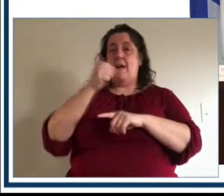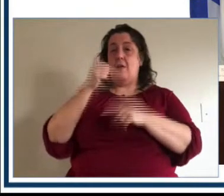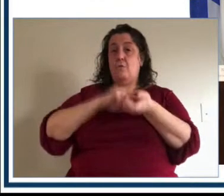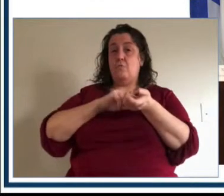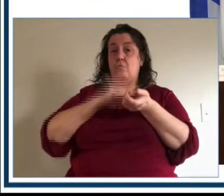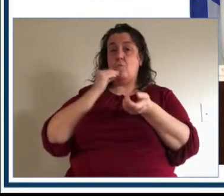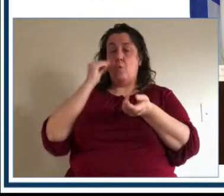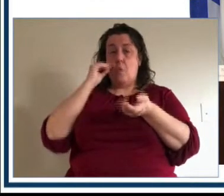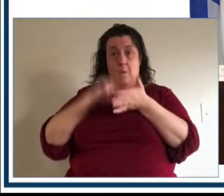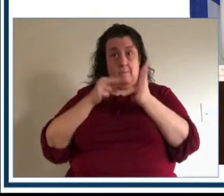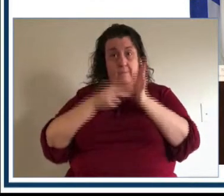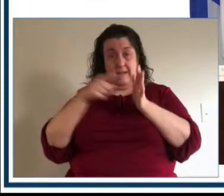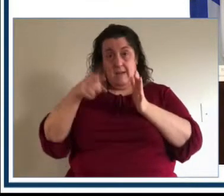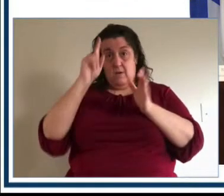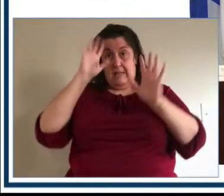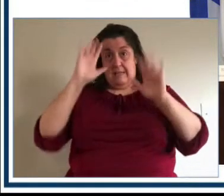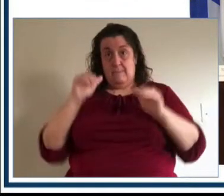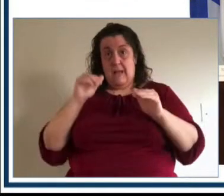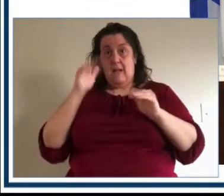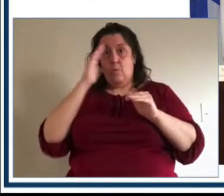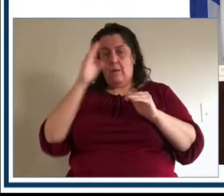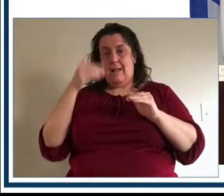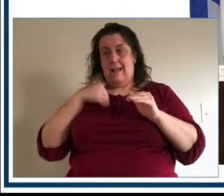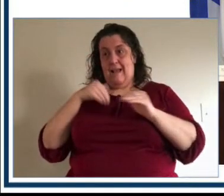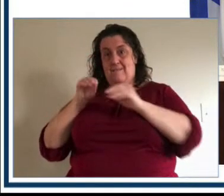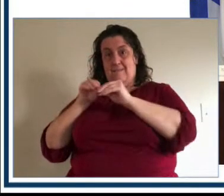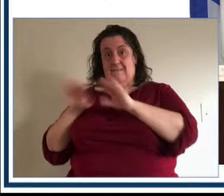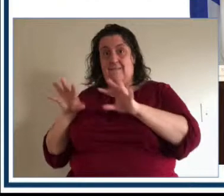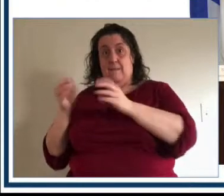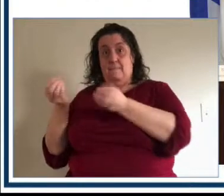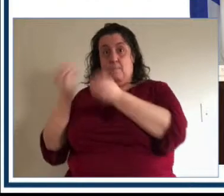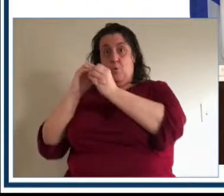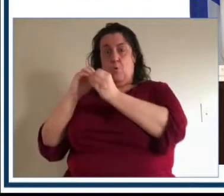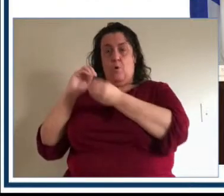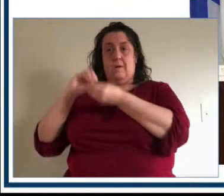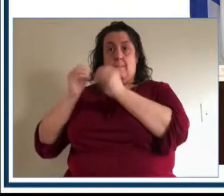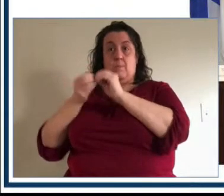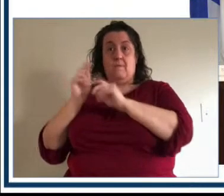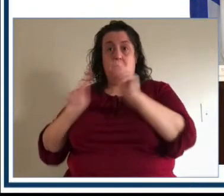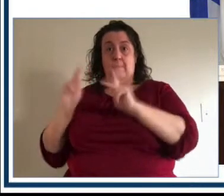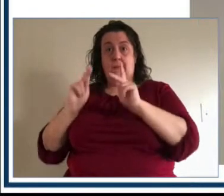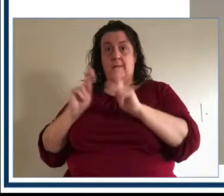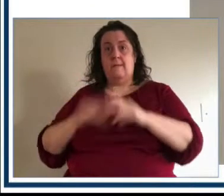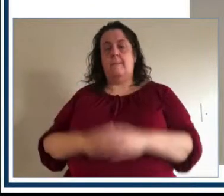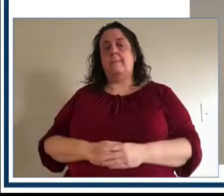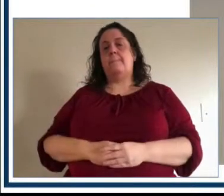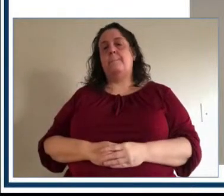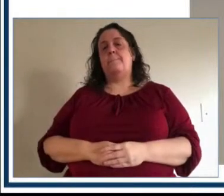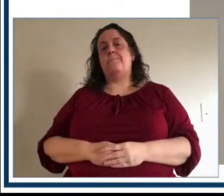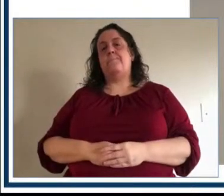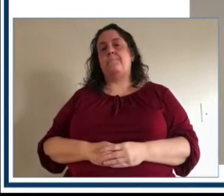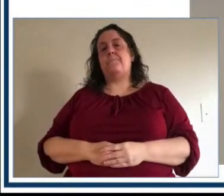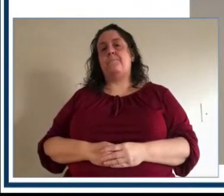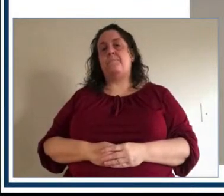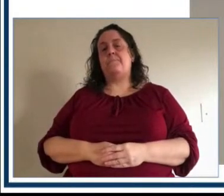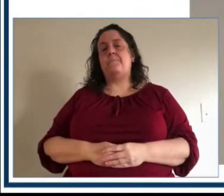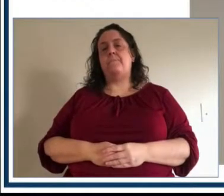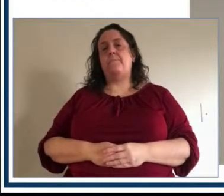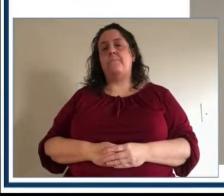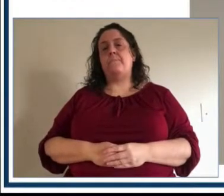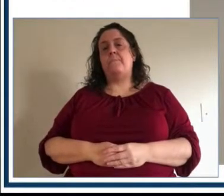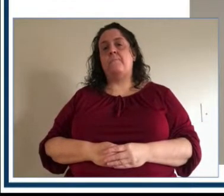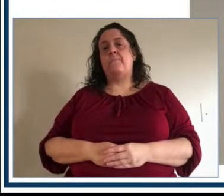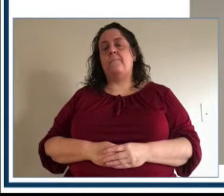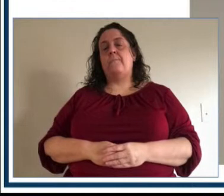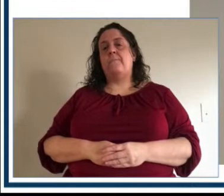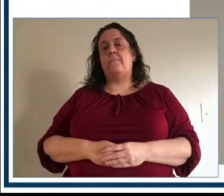coming from that Parkland outbreak? I don't anticipate that we have very good vaccination rates in